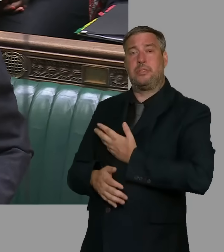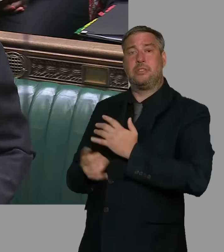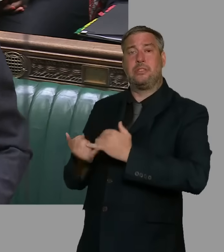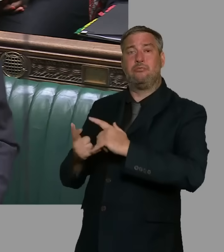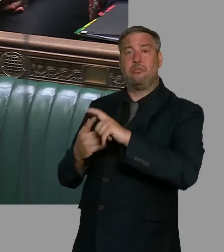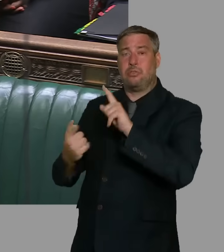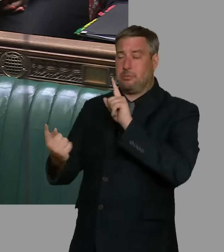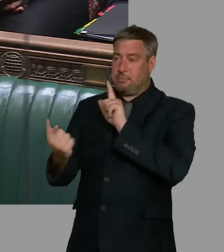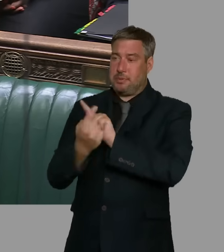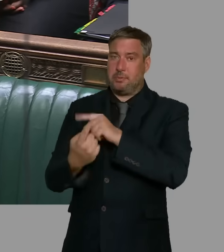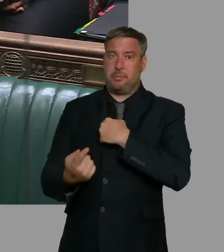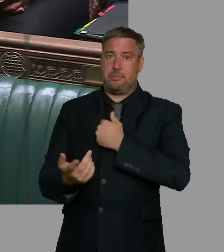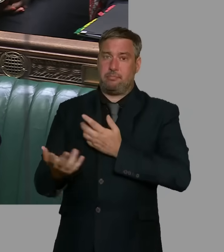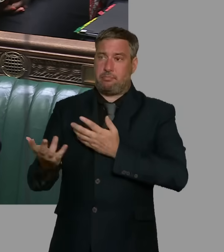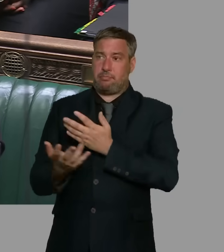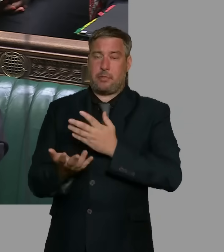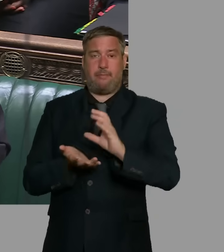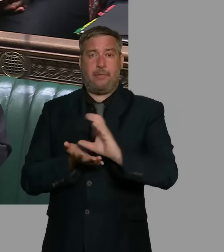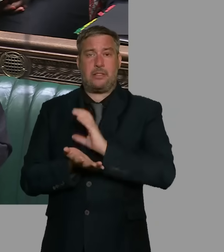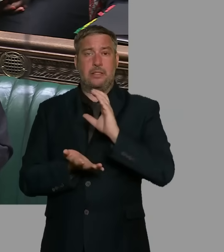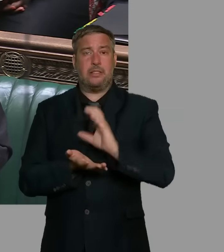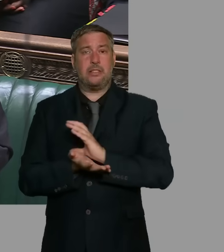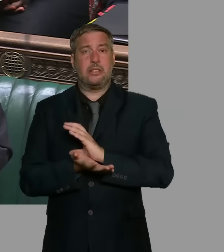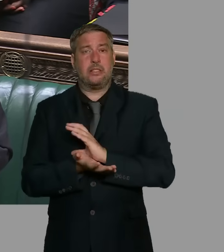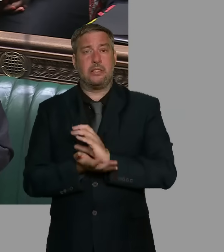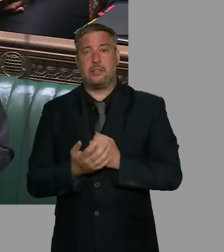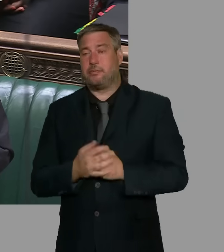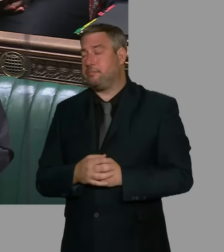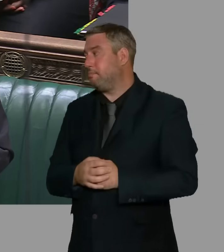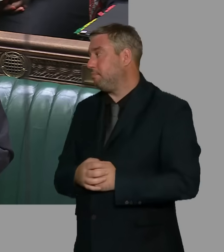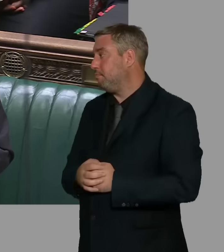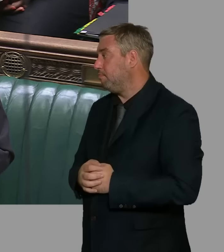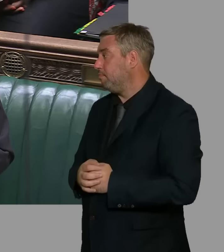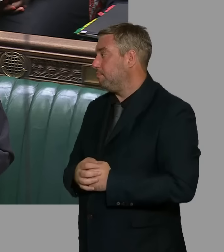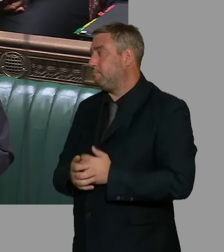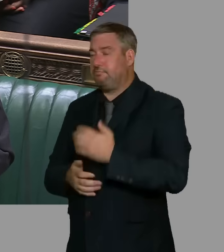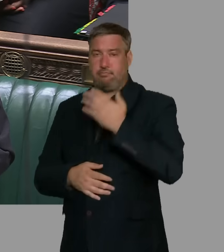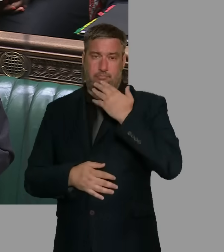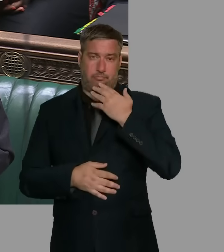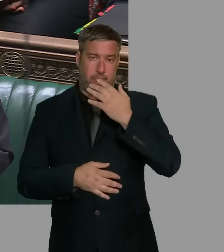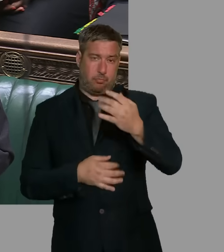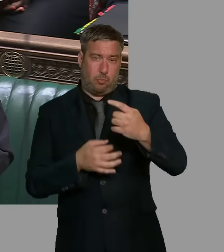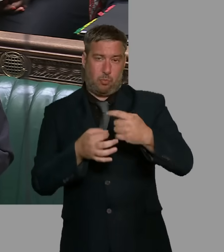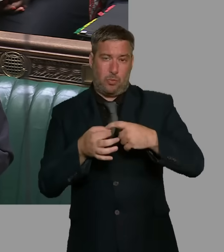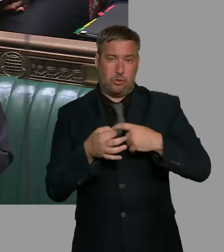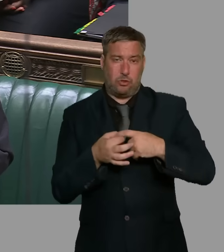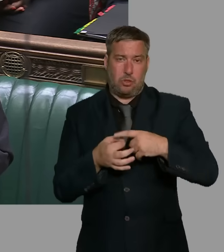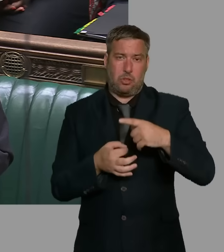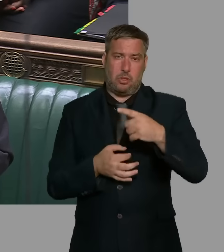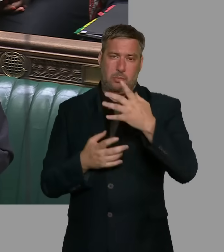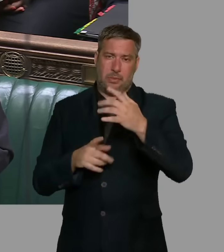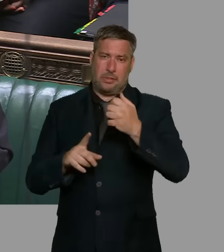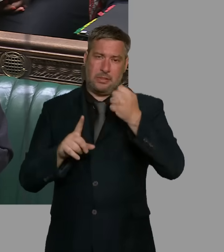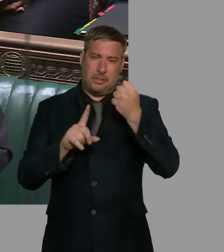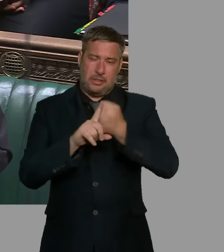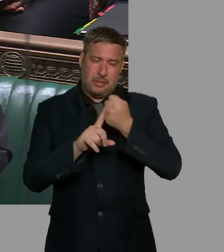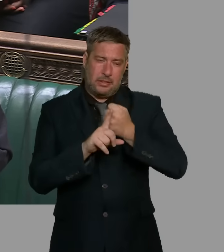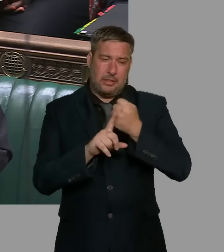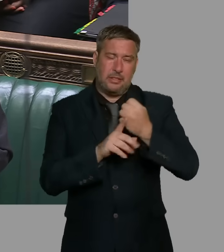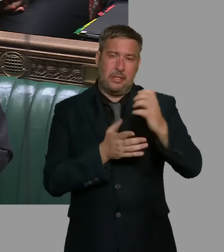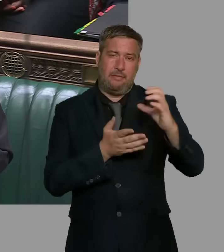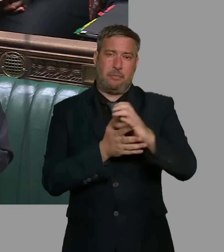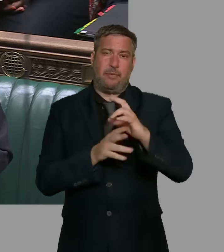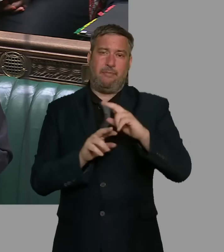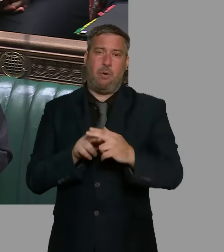Street. Mr Speaker, I can give her good news because thanks to funding committed by the Chancellor and this Labour government, I can